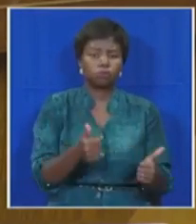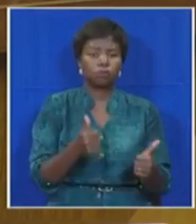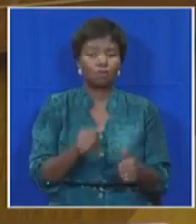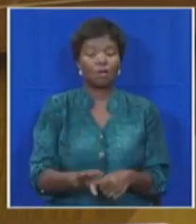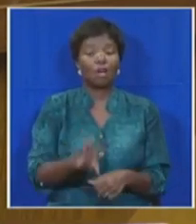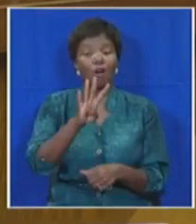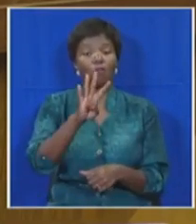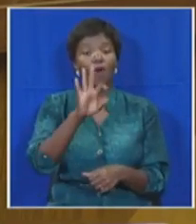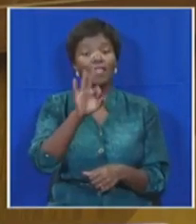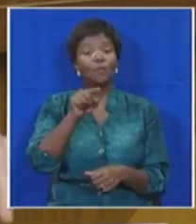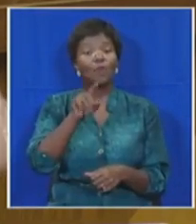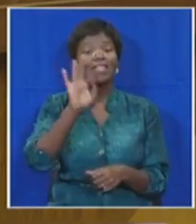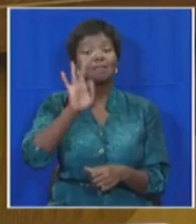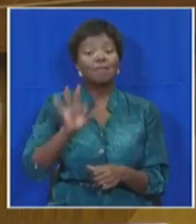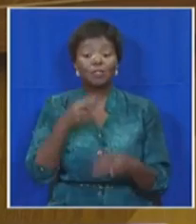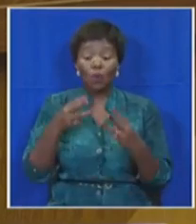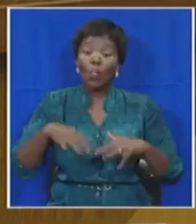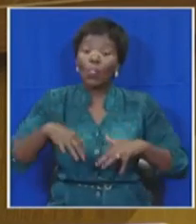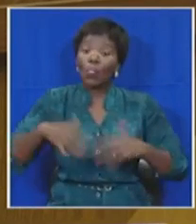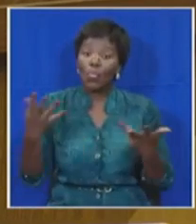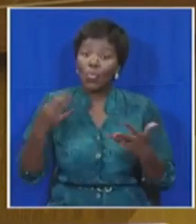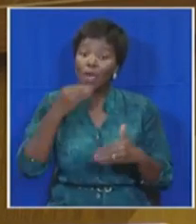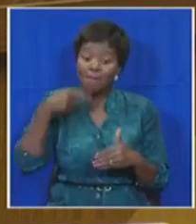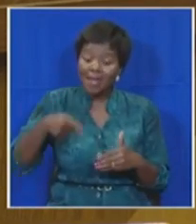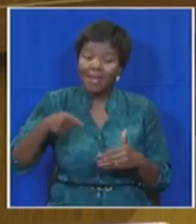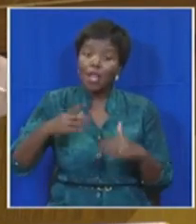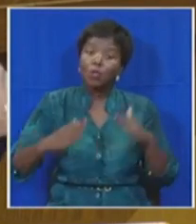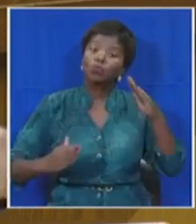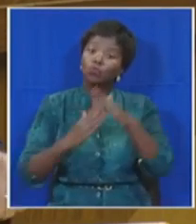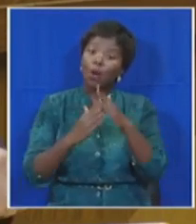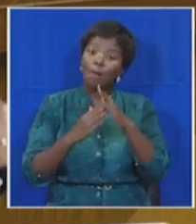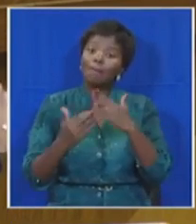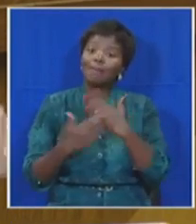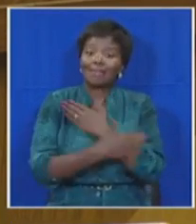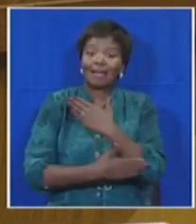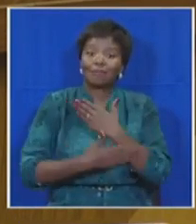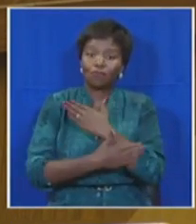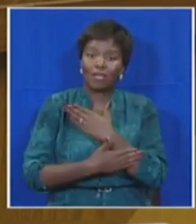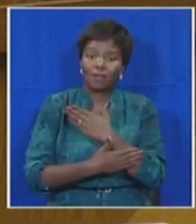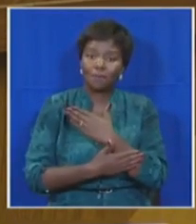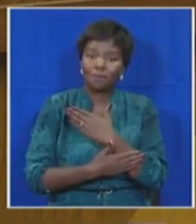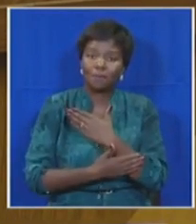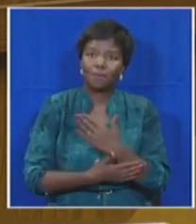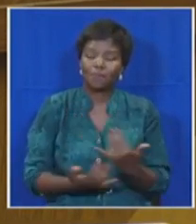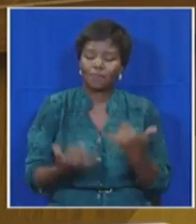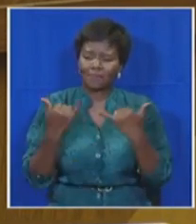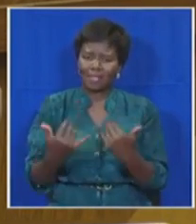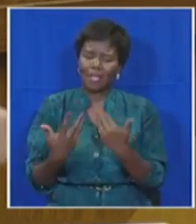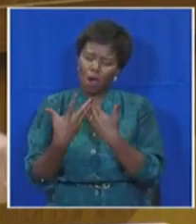43.3% unemployment, the highest in the country. The incidence of poverty,